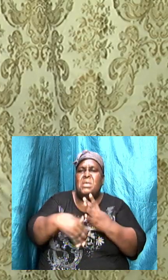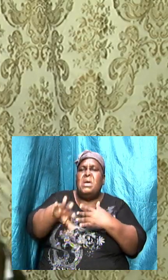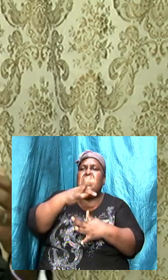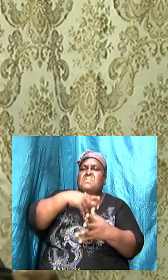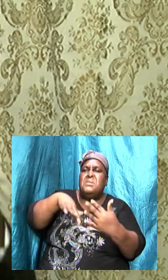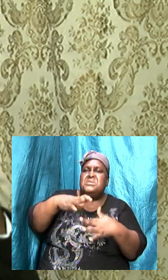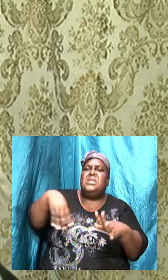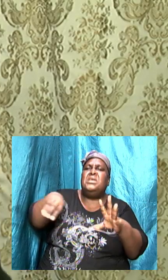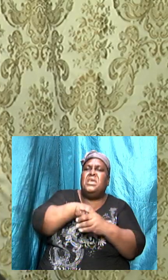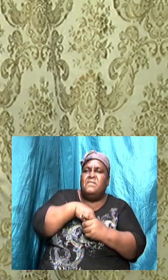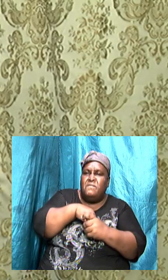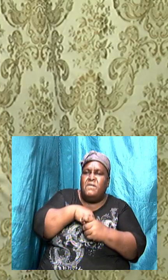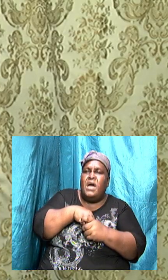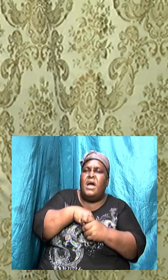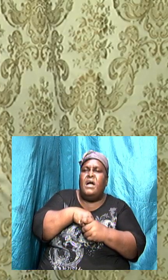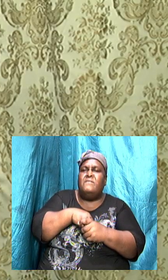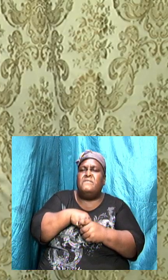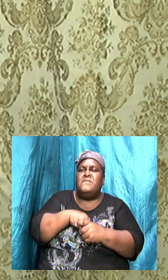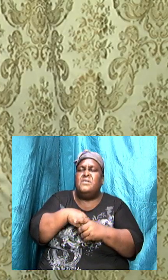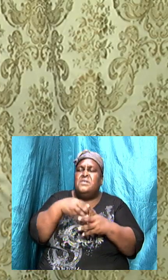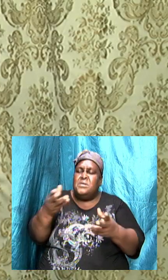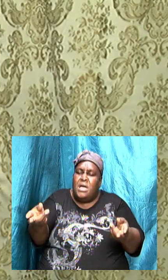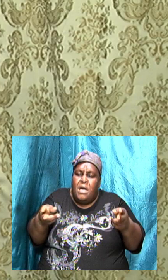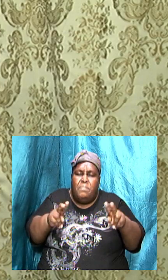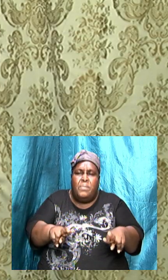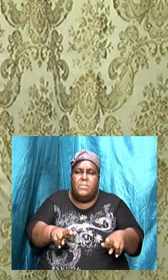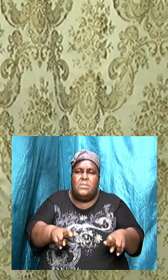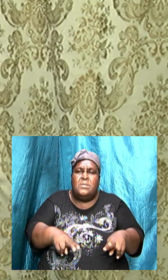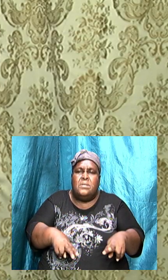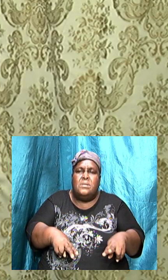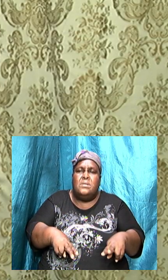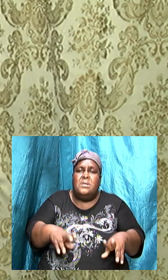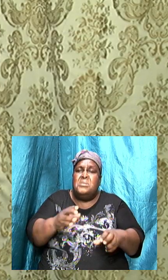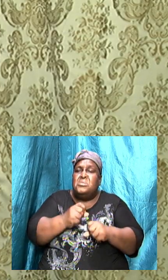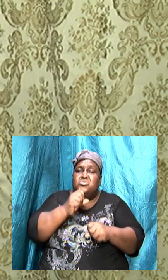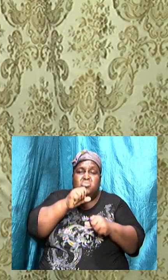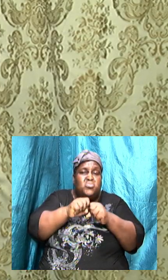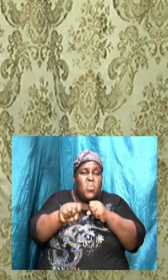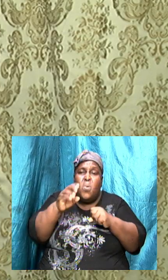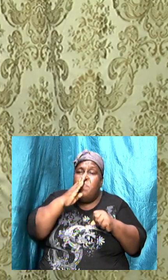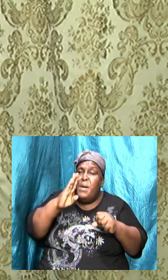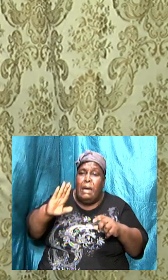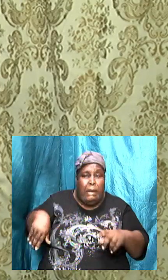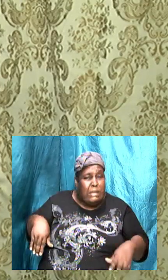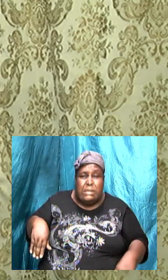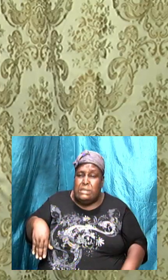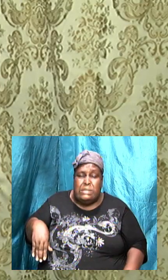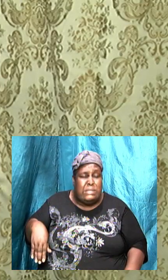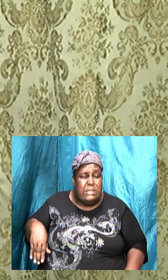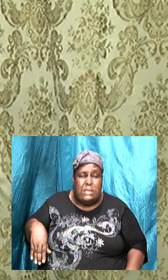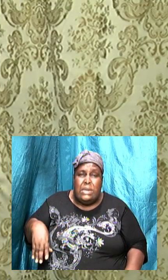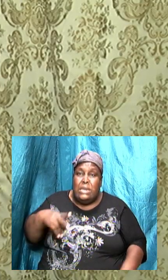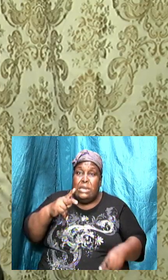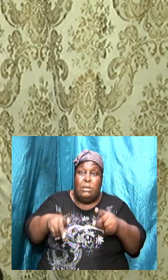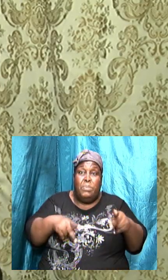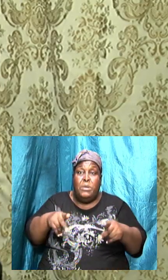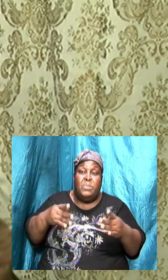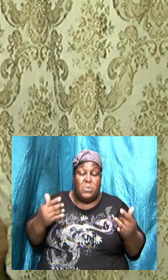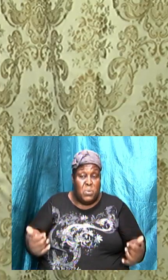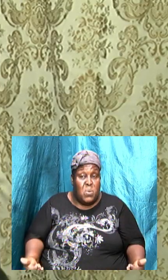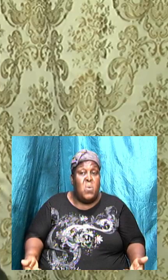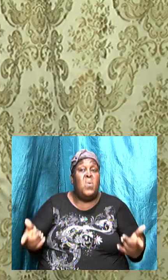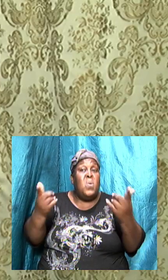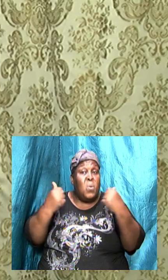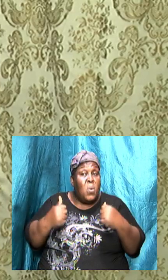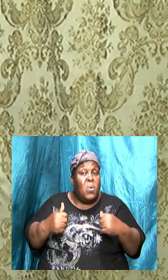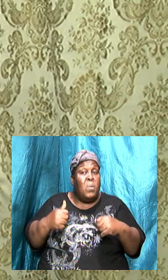mixing and all of those things that happened, it got so bad that the people now came right at the tent